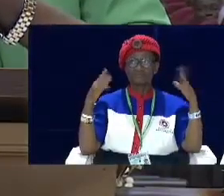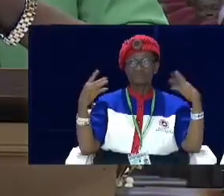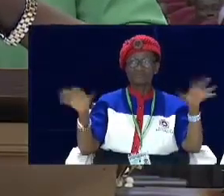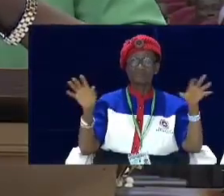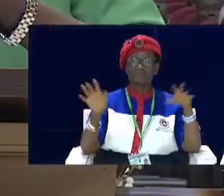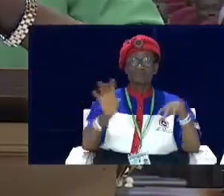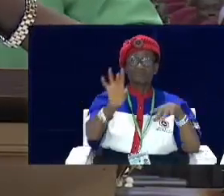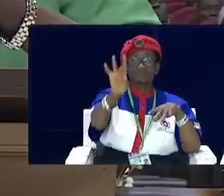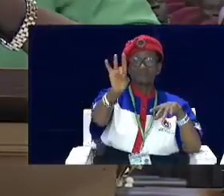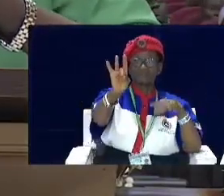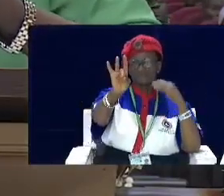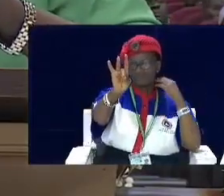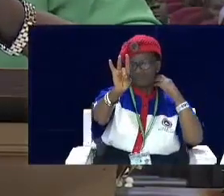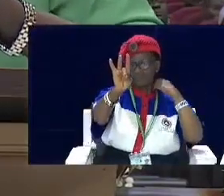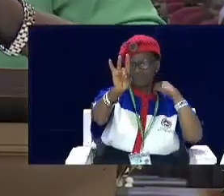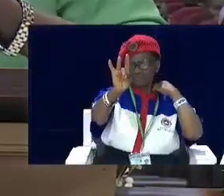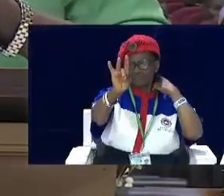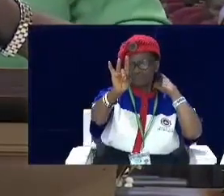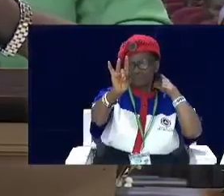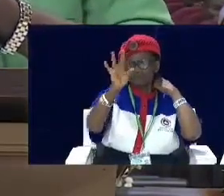Eight. Ejo.